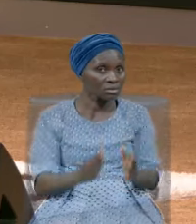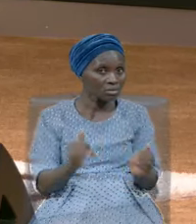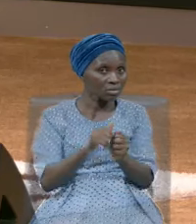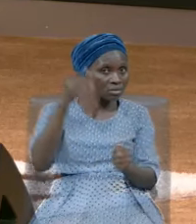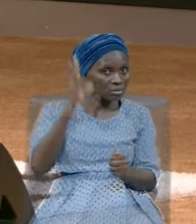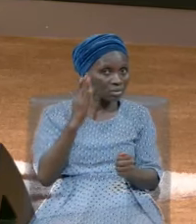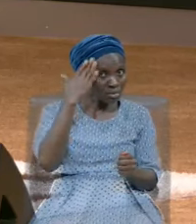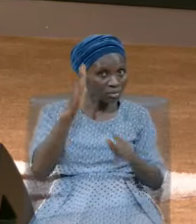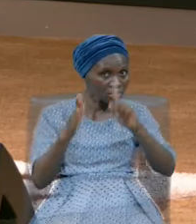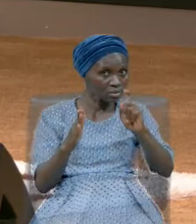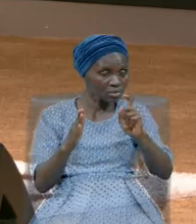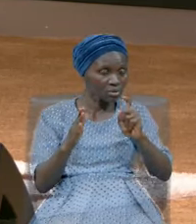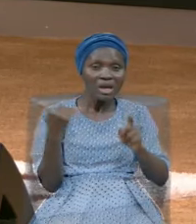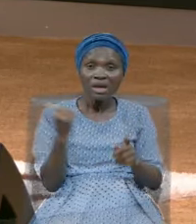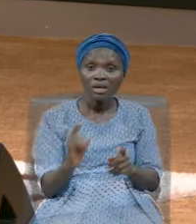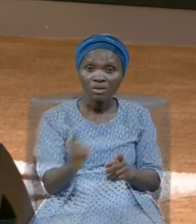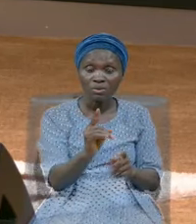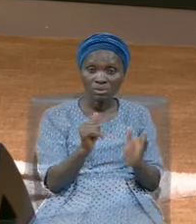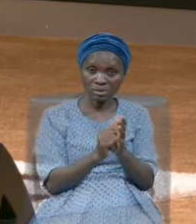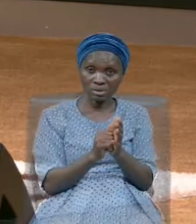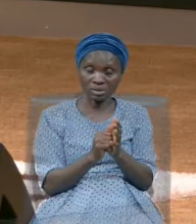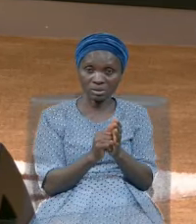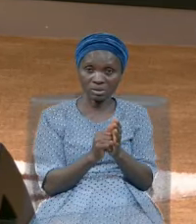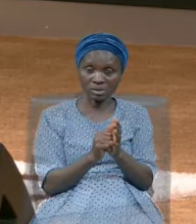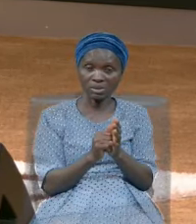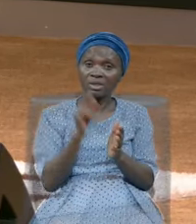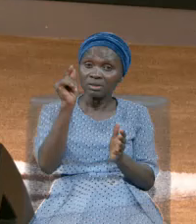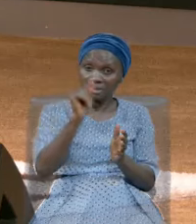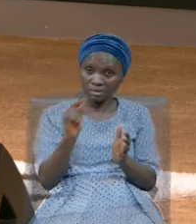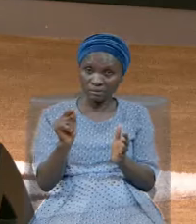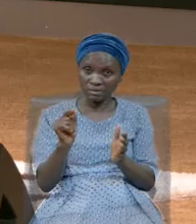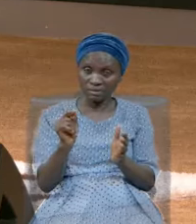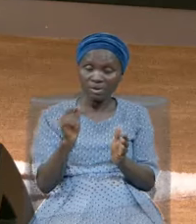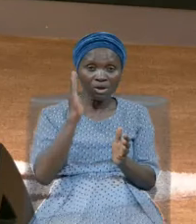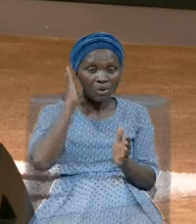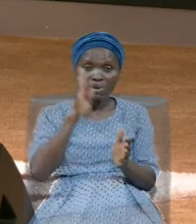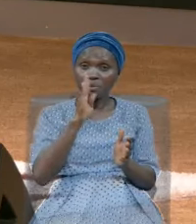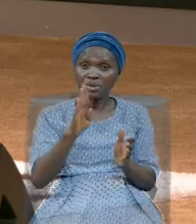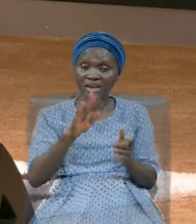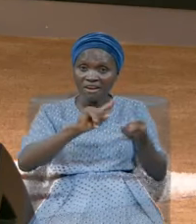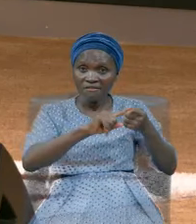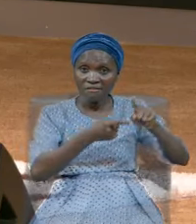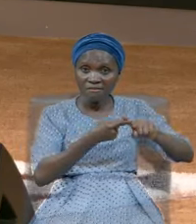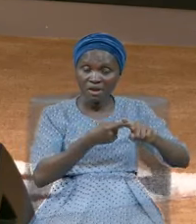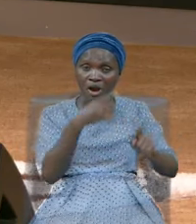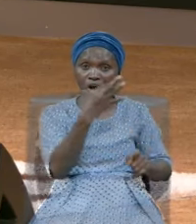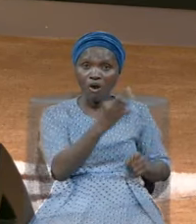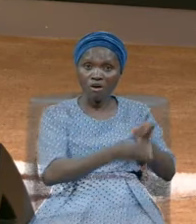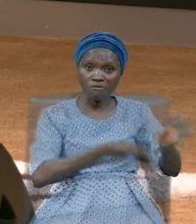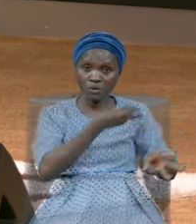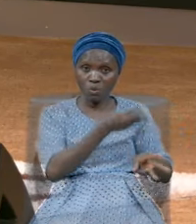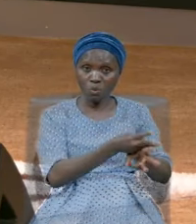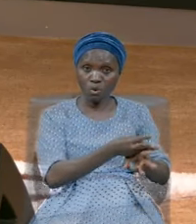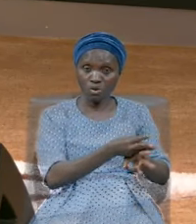God? Whosoever therefore will be a friend of the